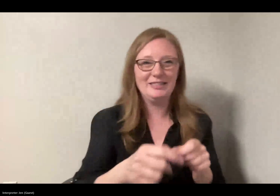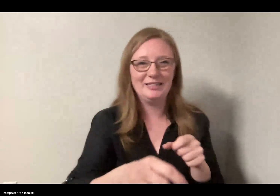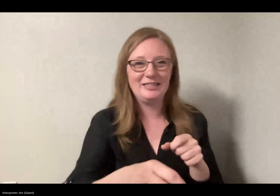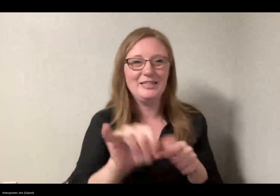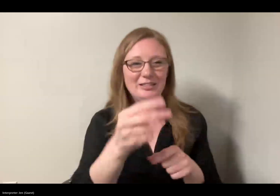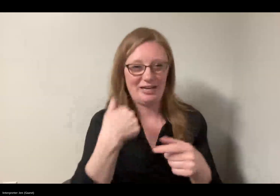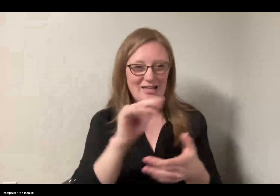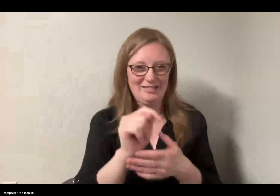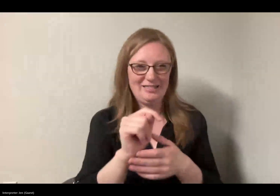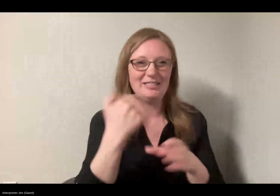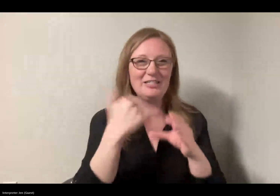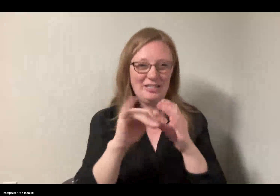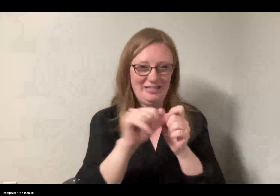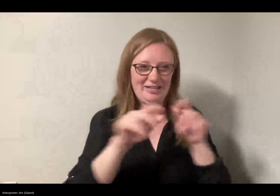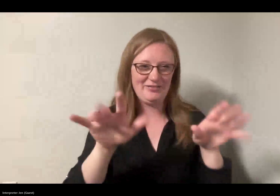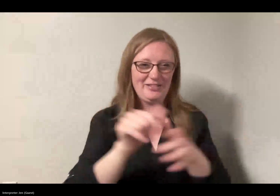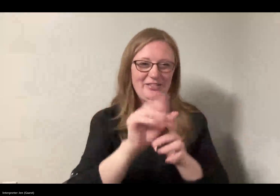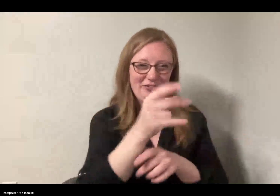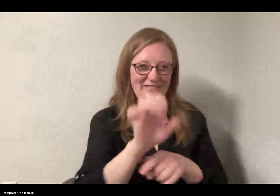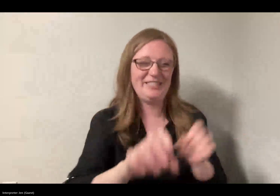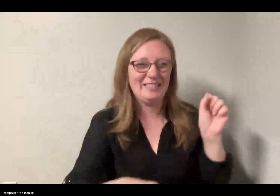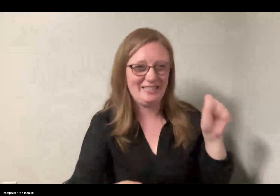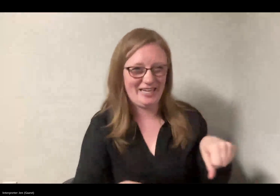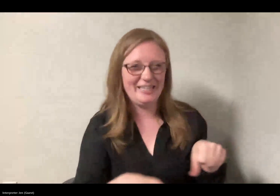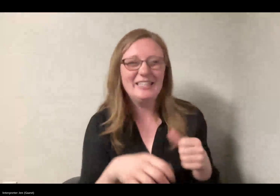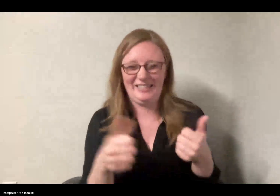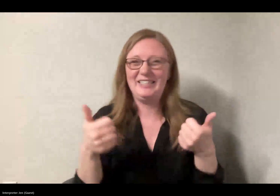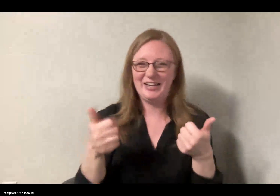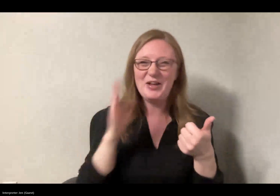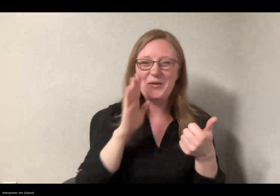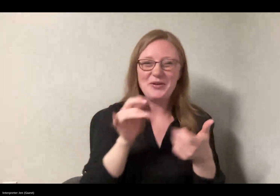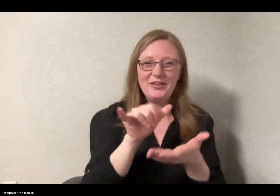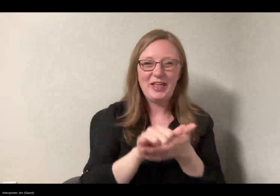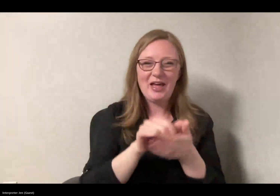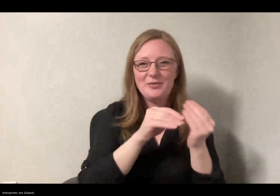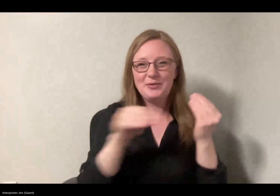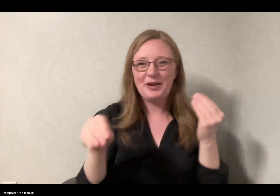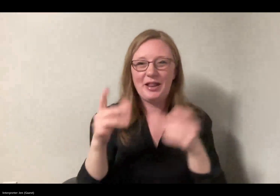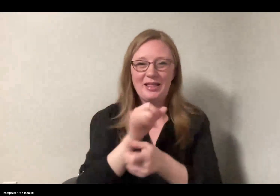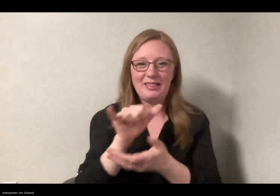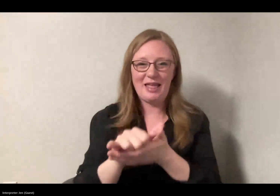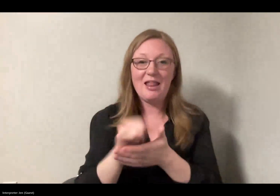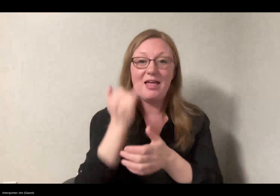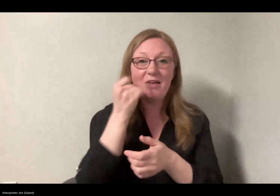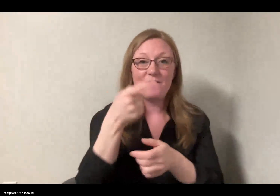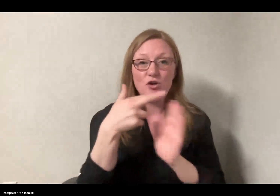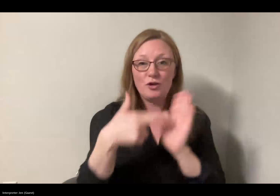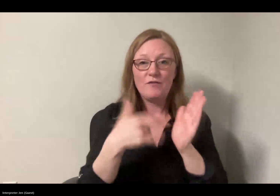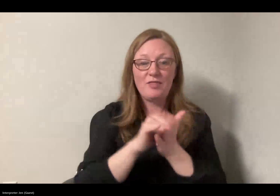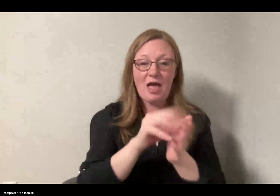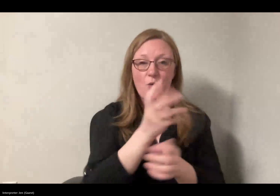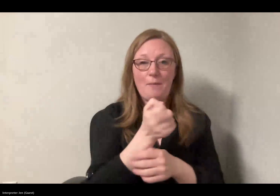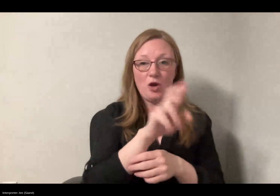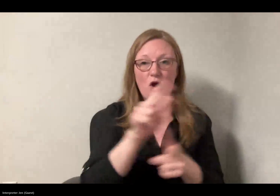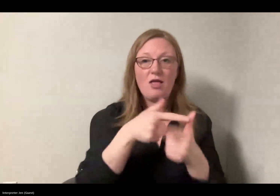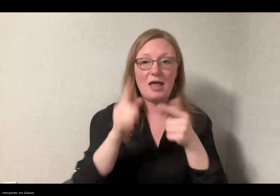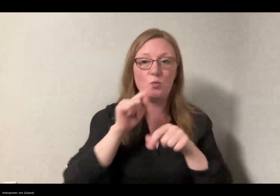Jen's got it, and Jen can email it to Christine. Yeah. All right. Whisper down the lane. We'll get it. If you registered for this webinar, I'll